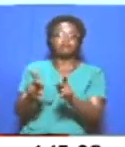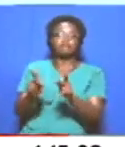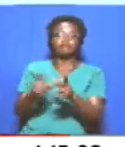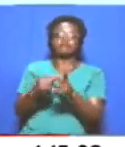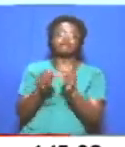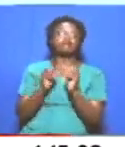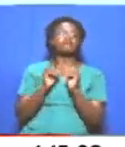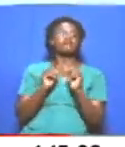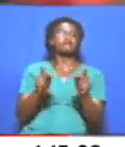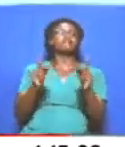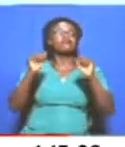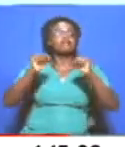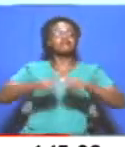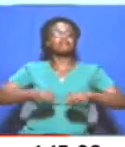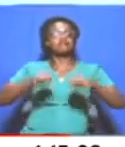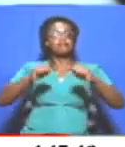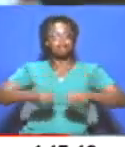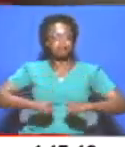itawezekana.